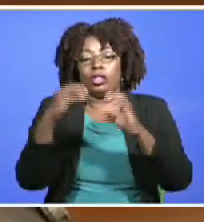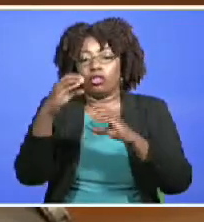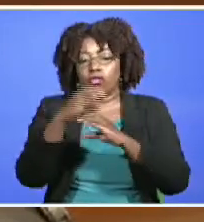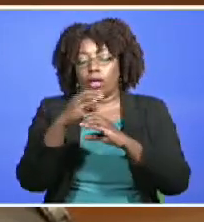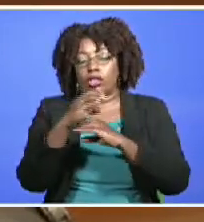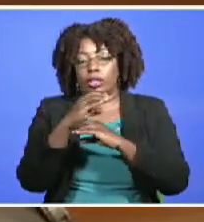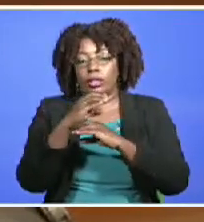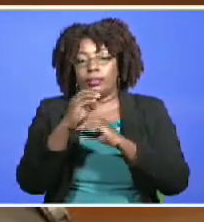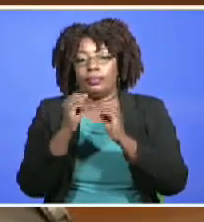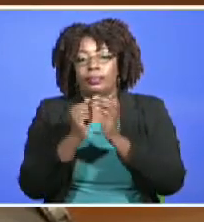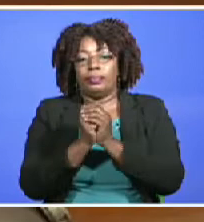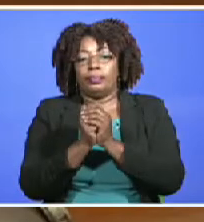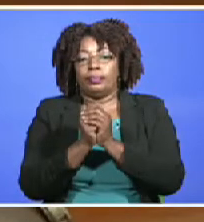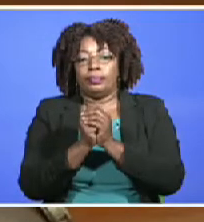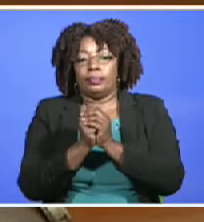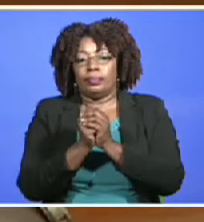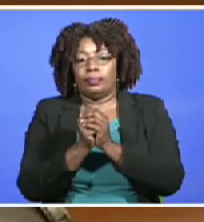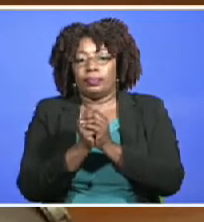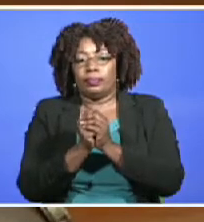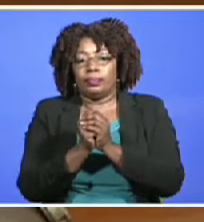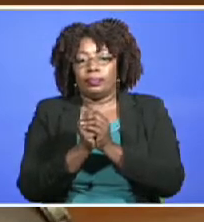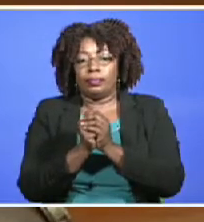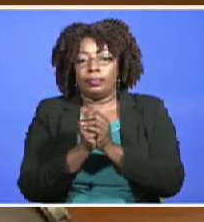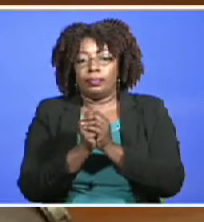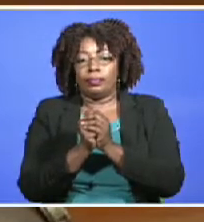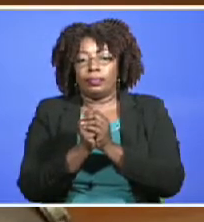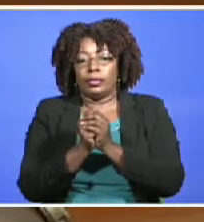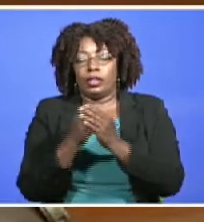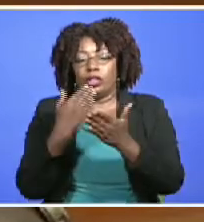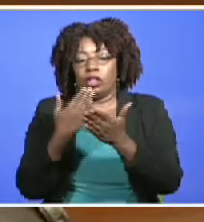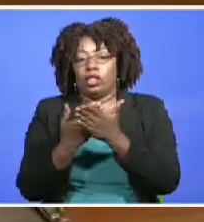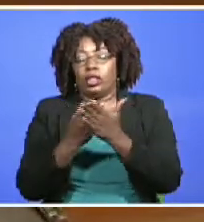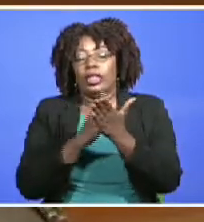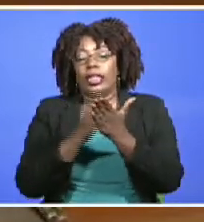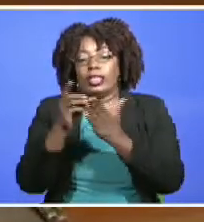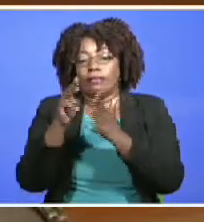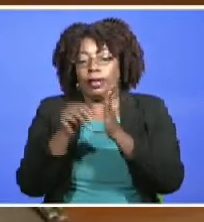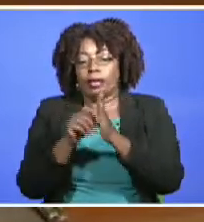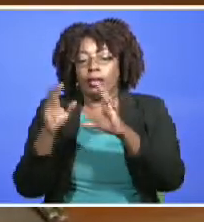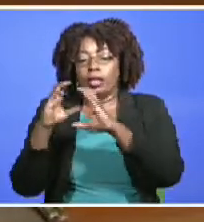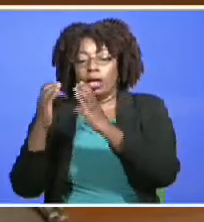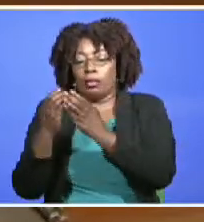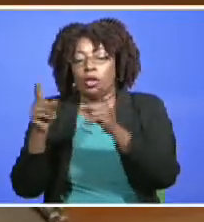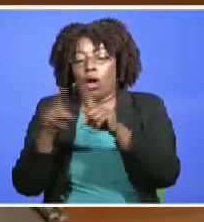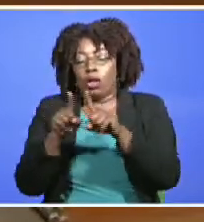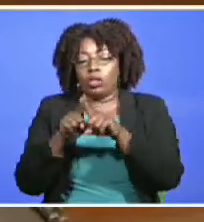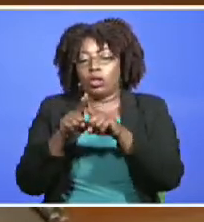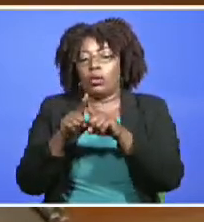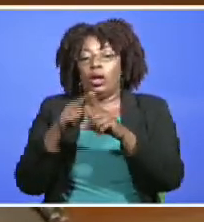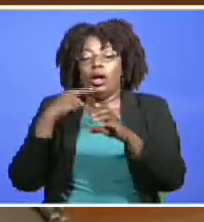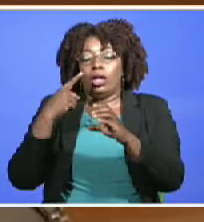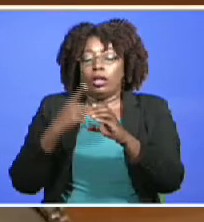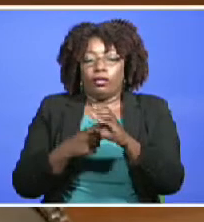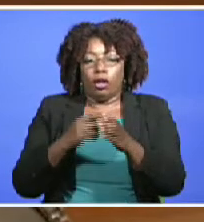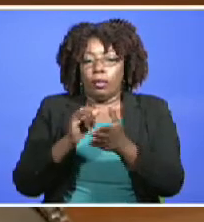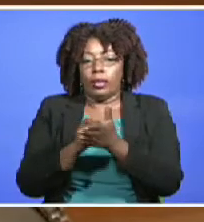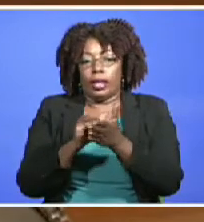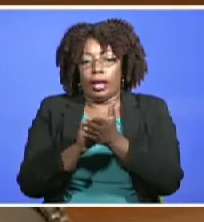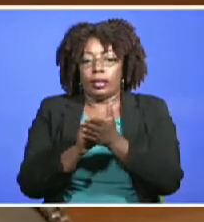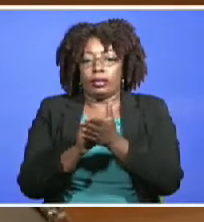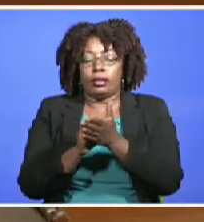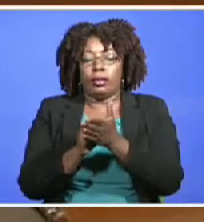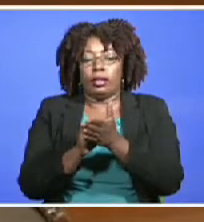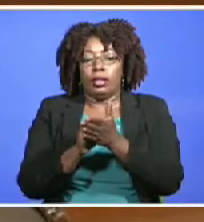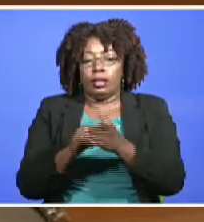be employed on a very, very impressive development. The company has also confirmed to us that they will also